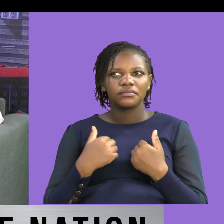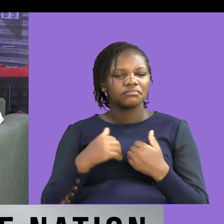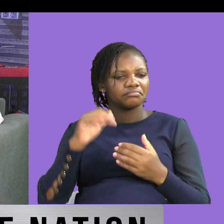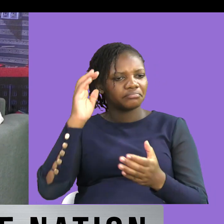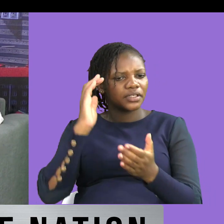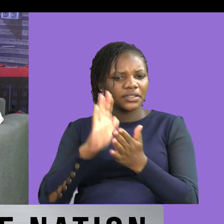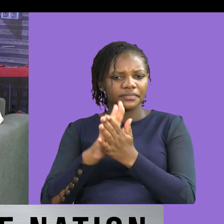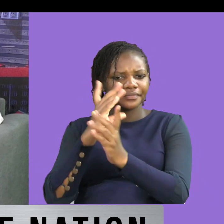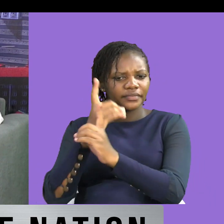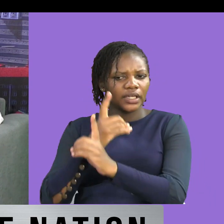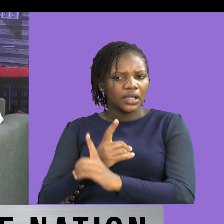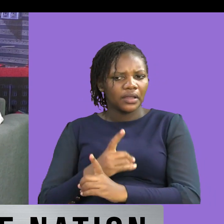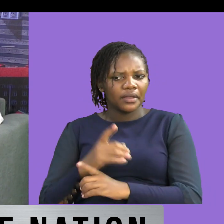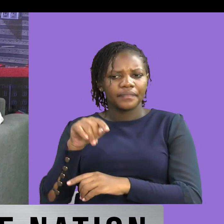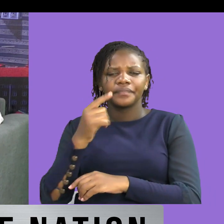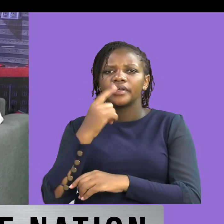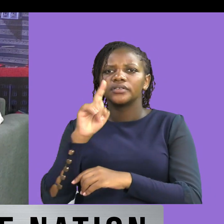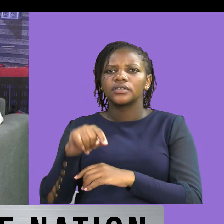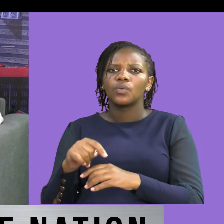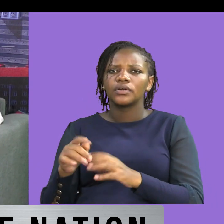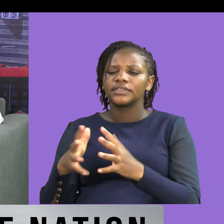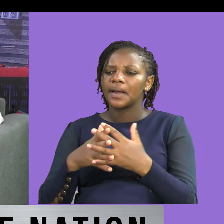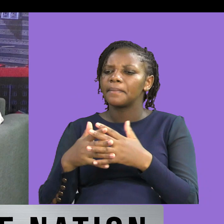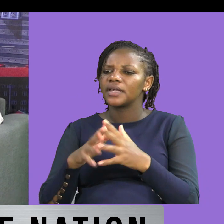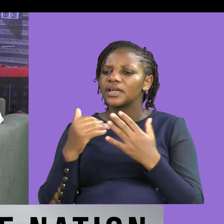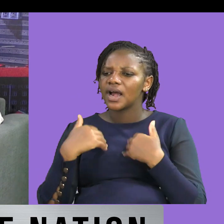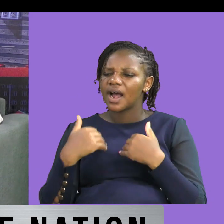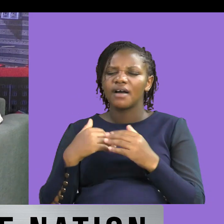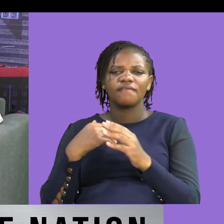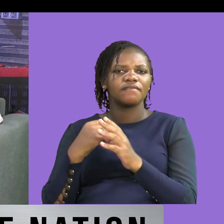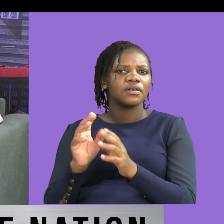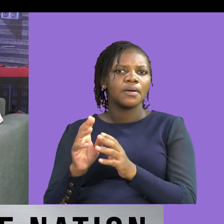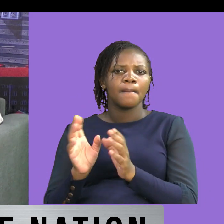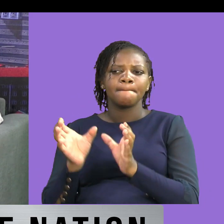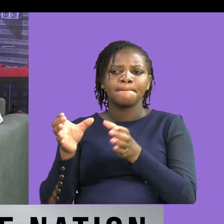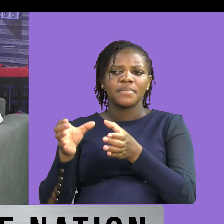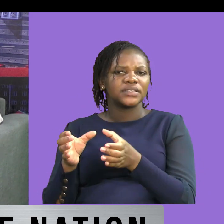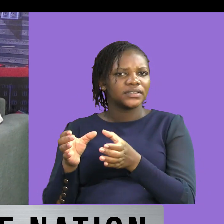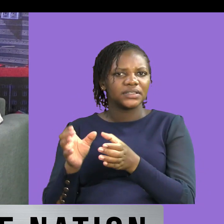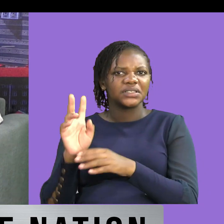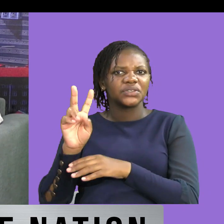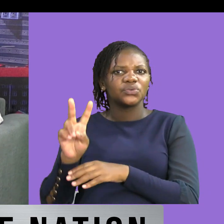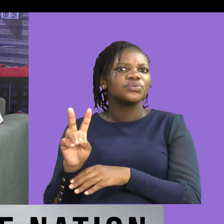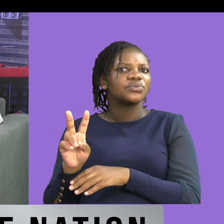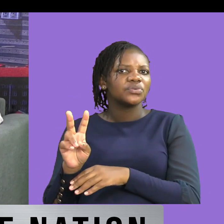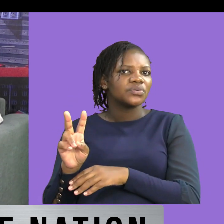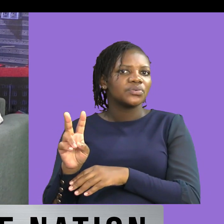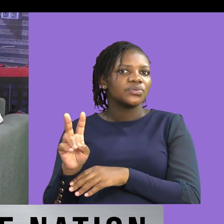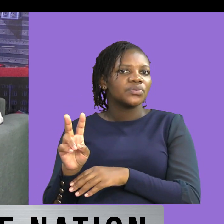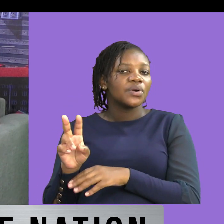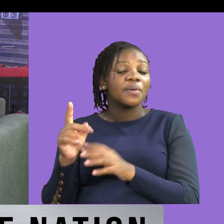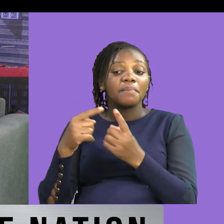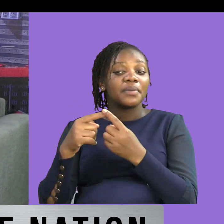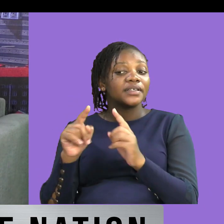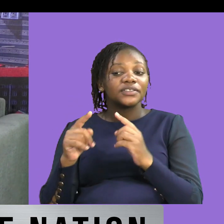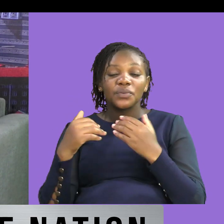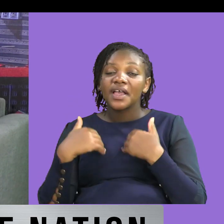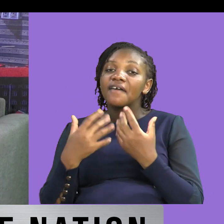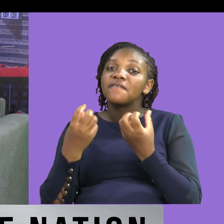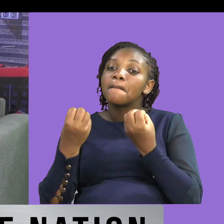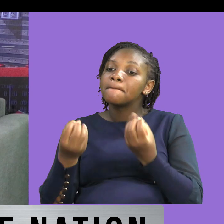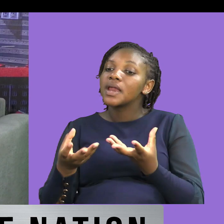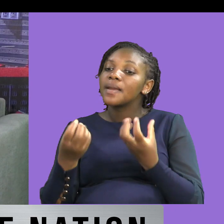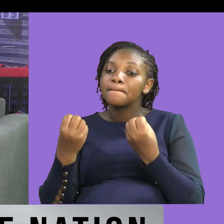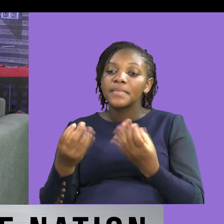misconceptions. They think that the US has 2 parties. US has even 5,000 parties. If people don't realize this. Oh, really? It's only that 2